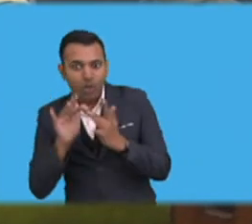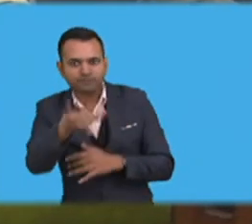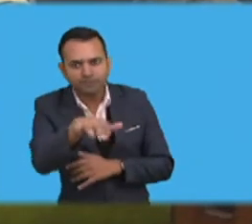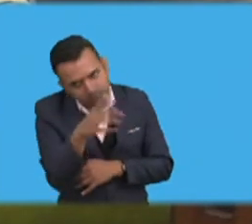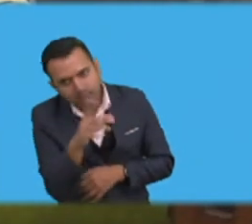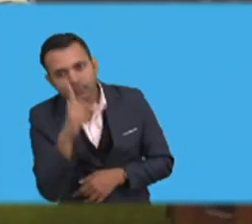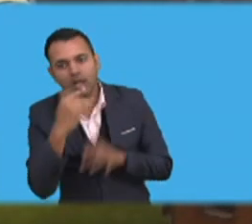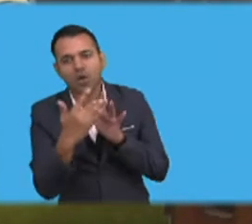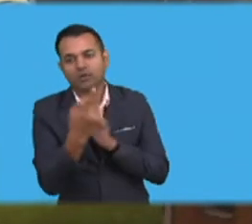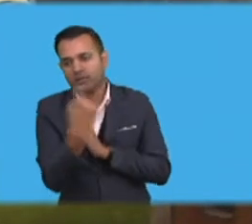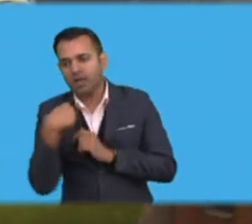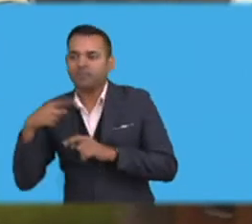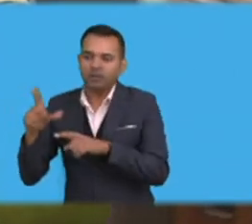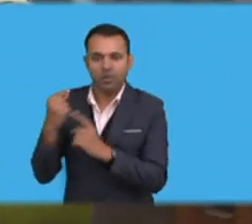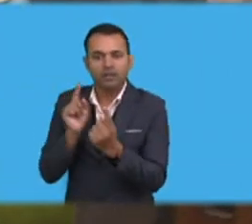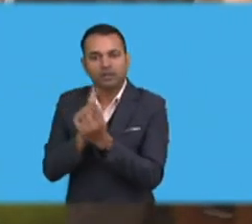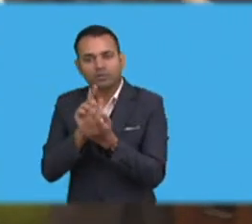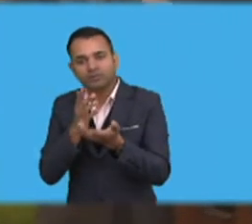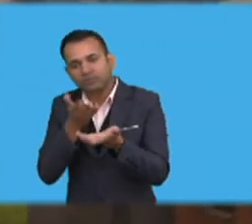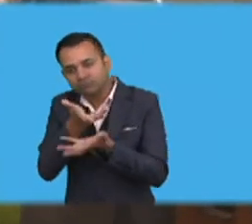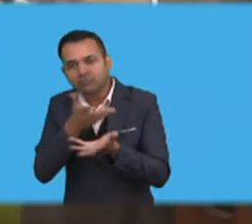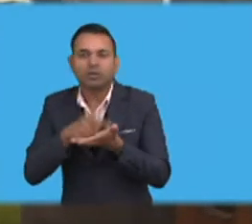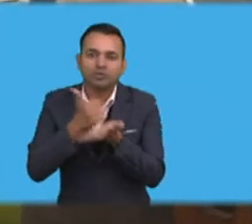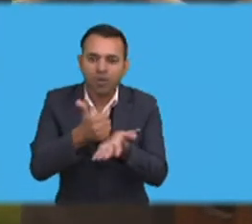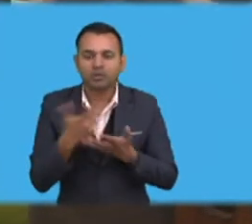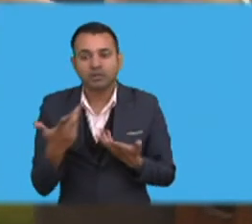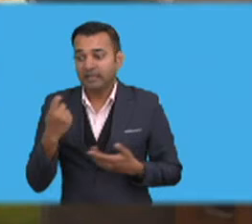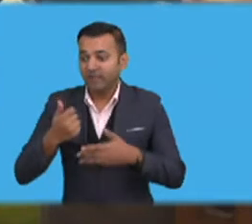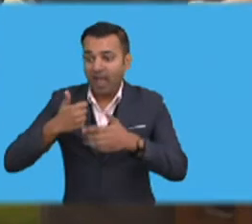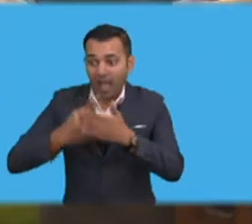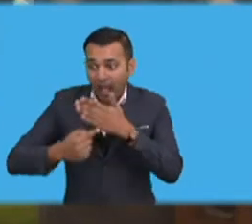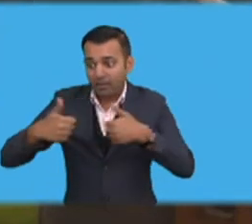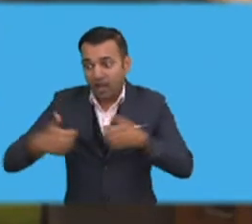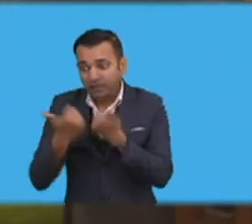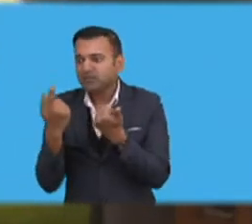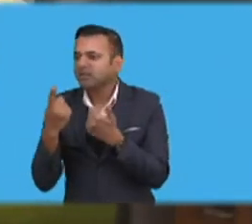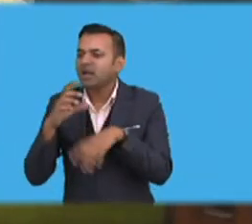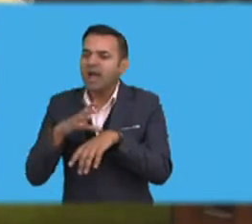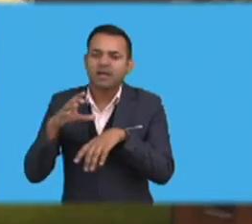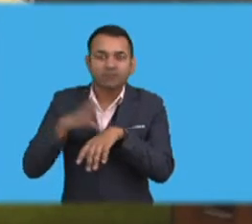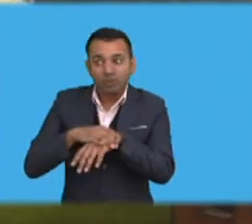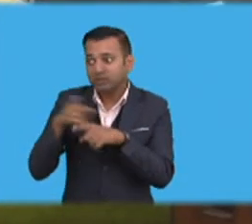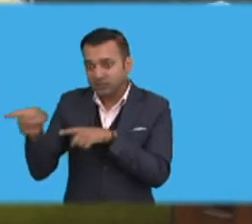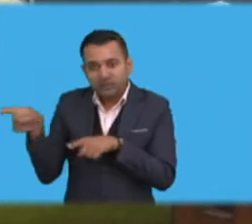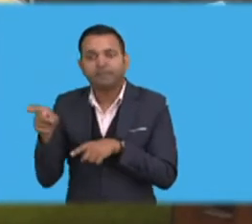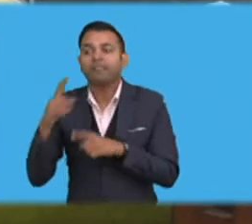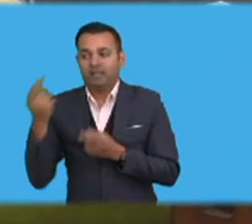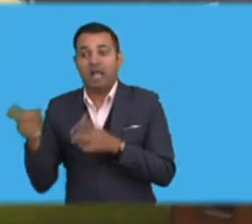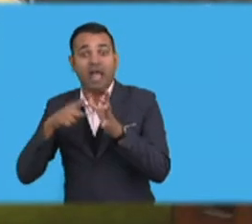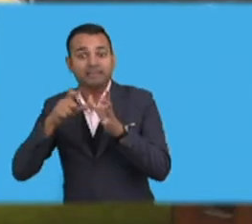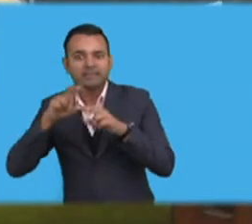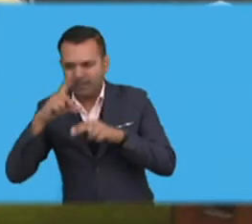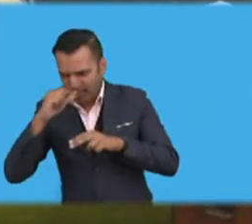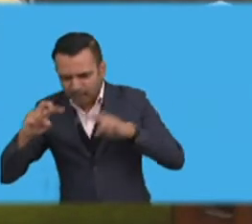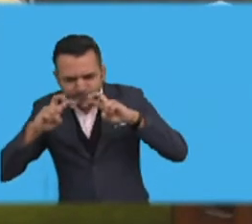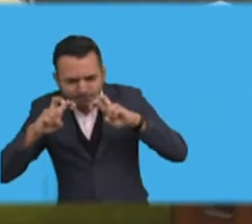overseas. If there's a fatality, if there's an accident, the police, the ACCF will coordinate with them. They'll find out who they were, who was injured, who died,